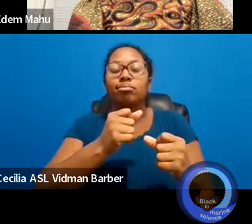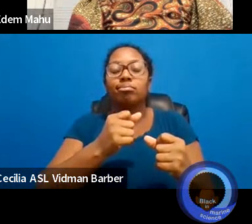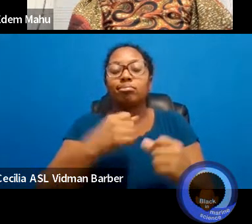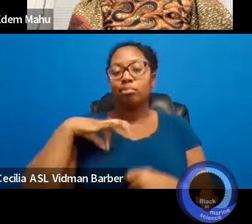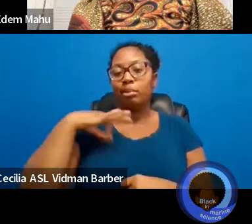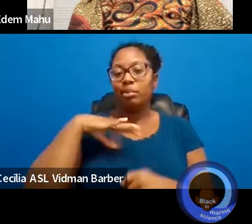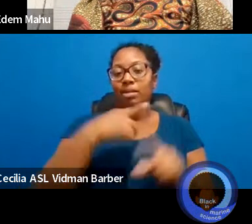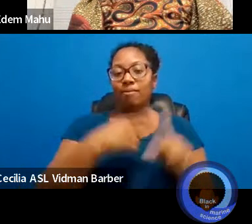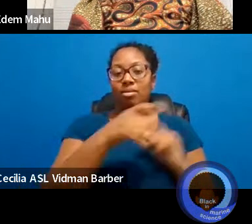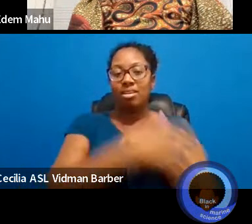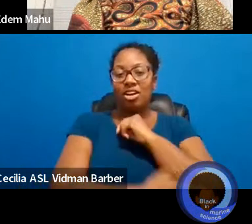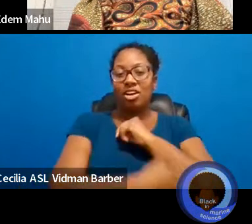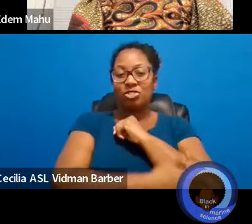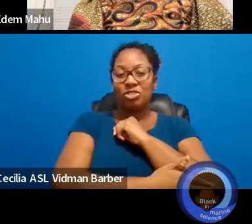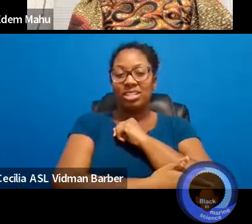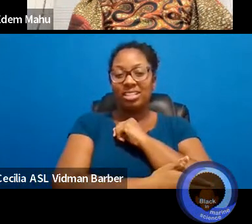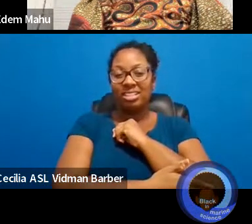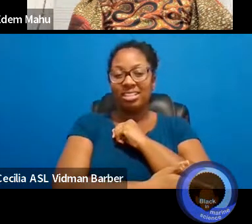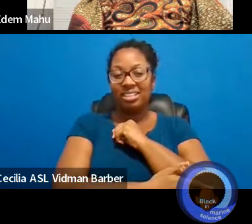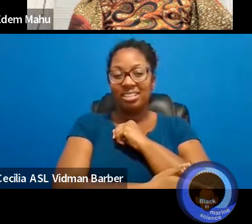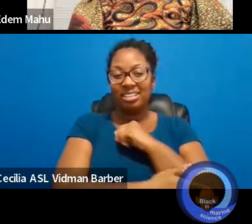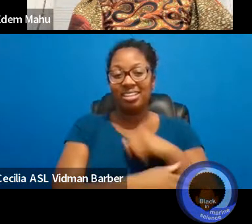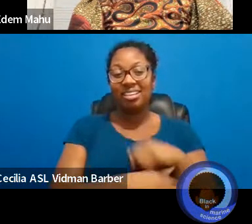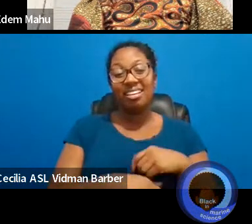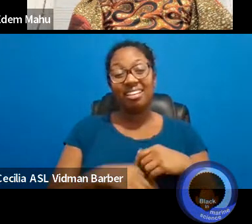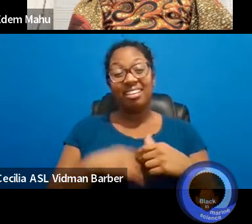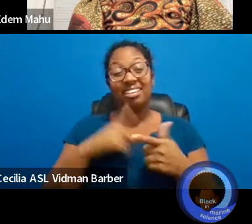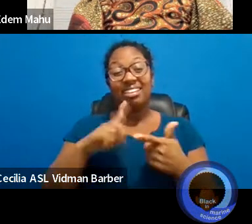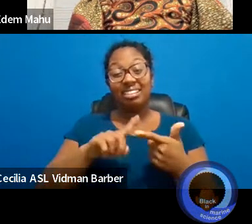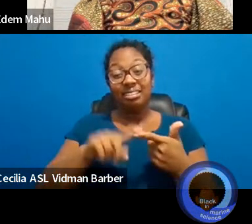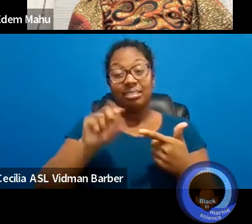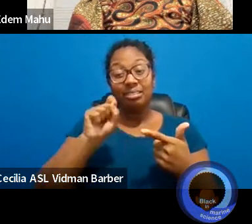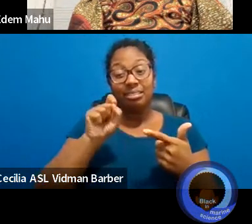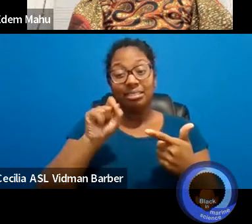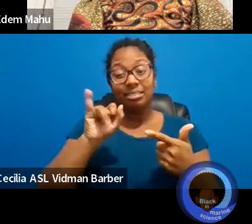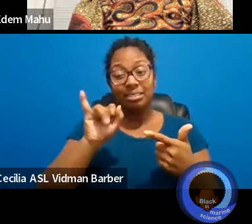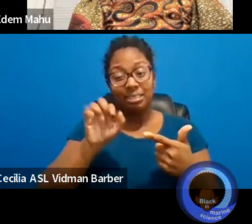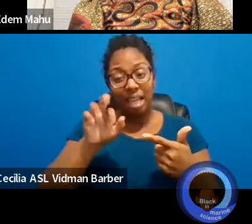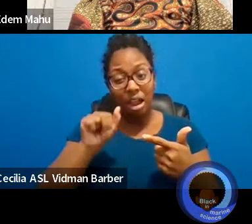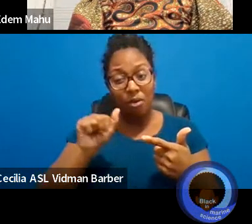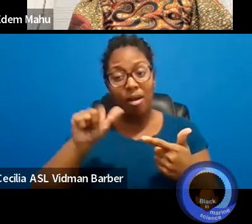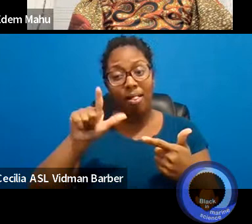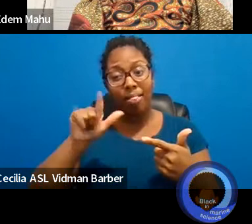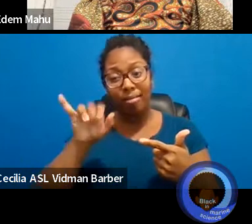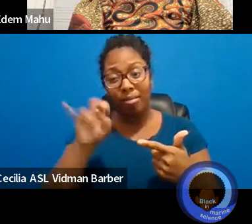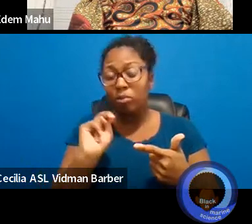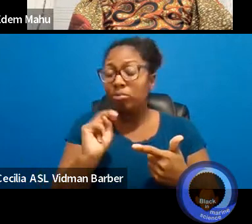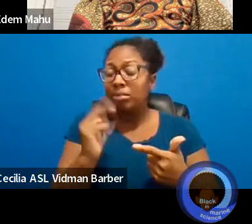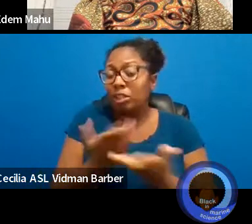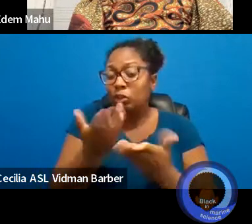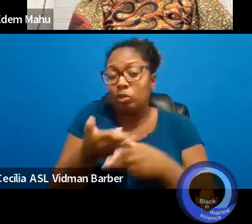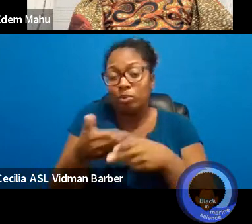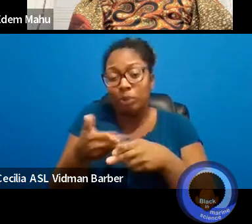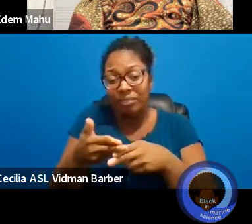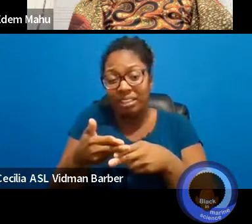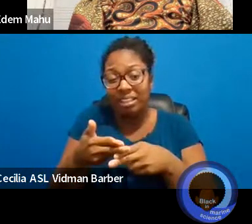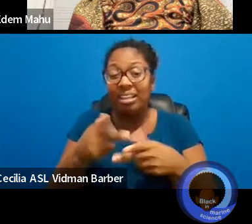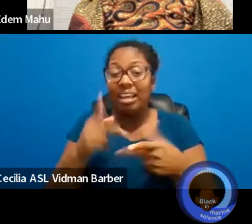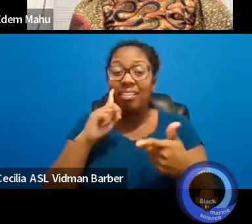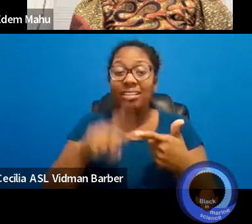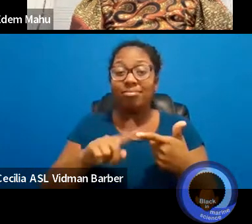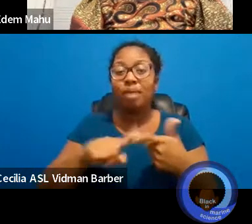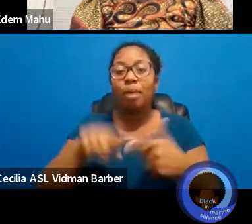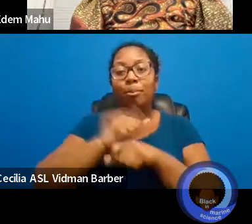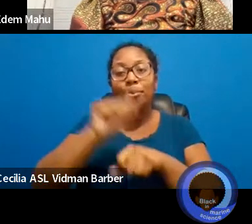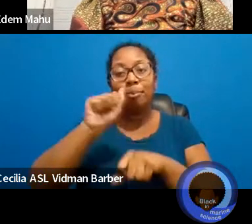Sierra Leone, I have not lived in Sierra Leone for a while, but with regards to Sierra Leone, I think I'll have to say it's the